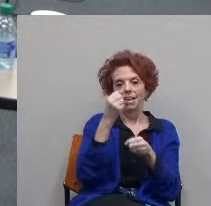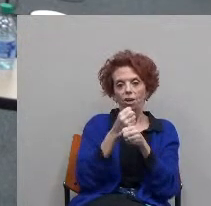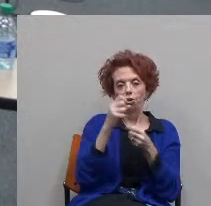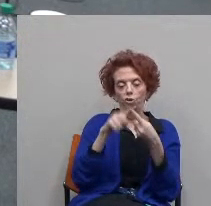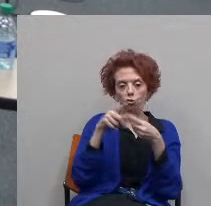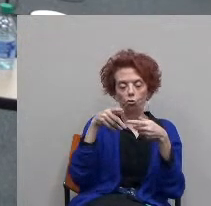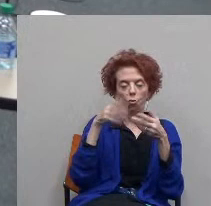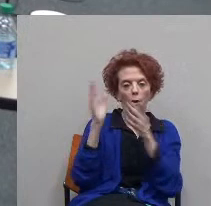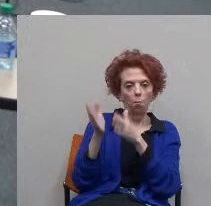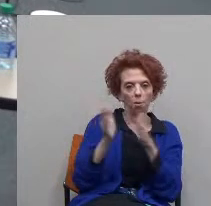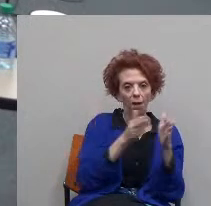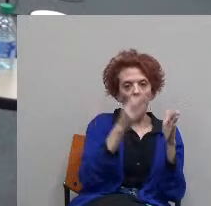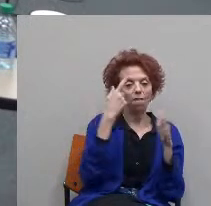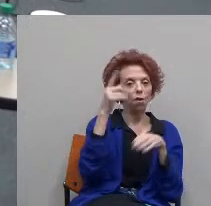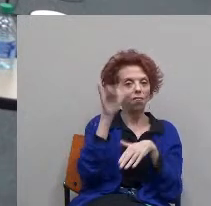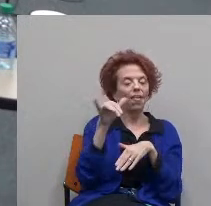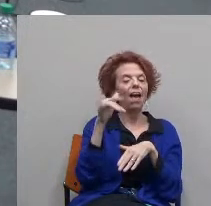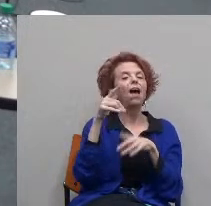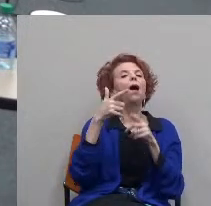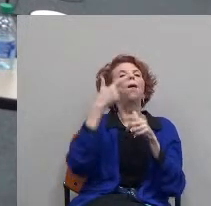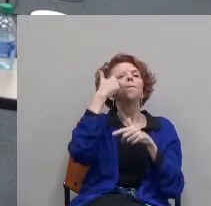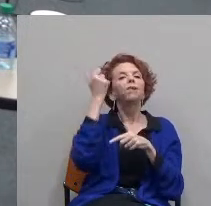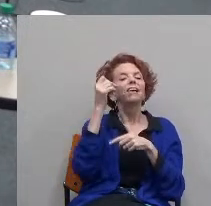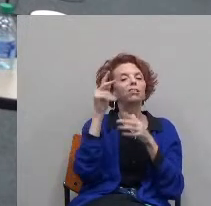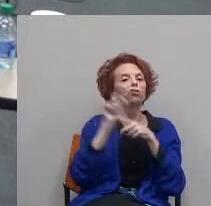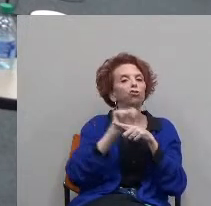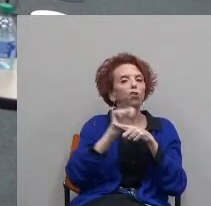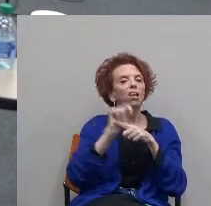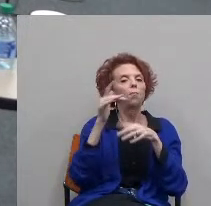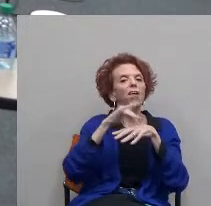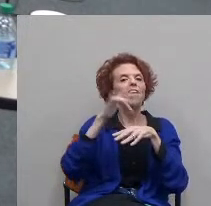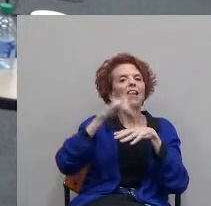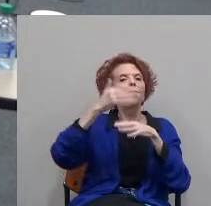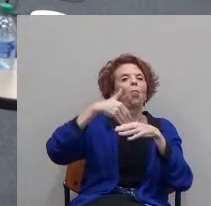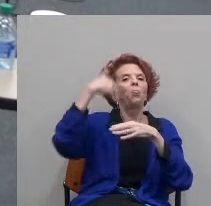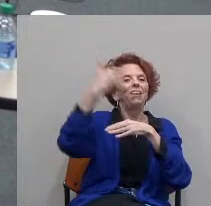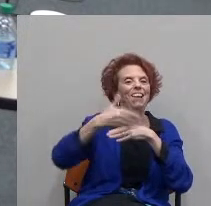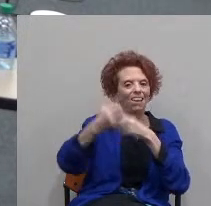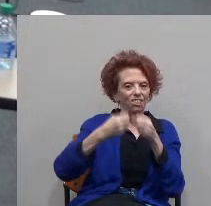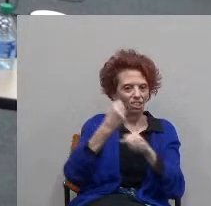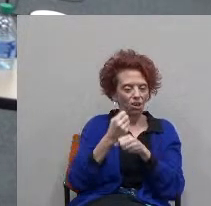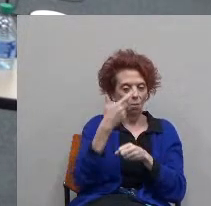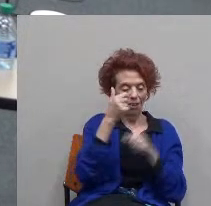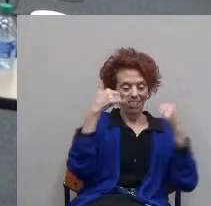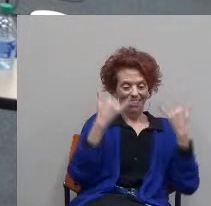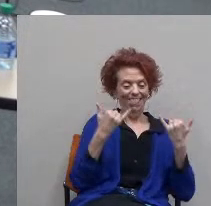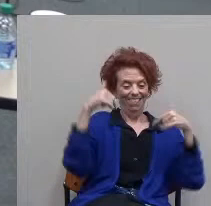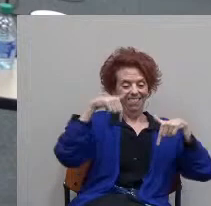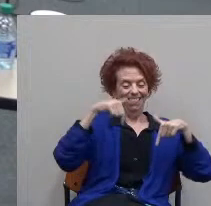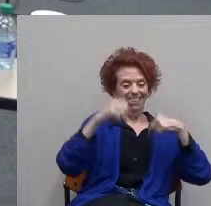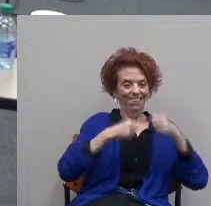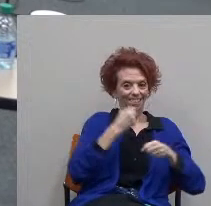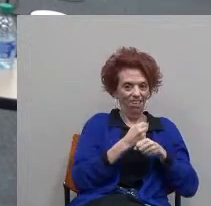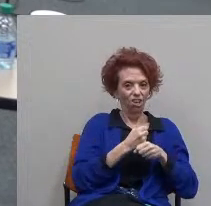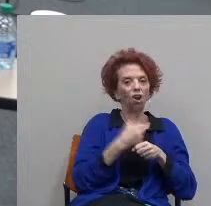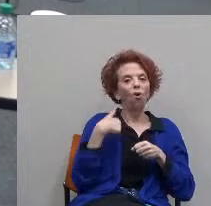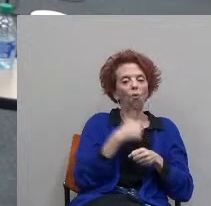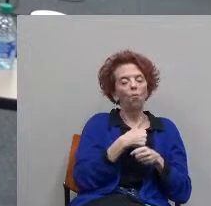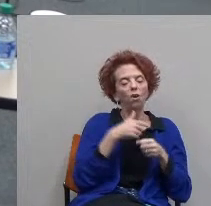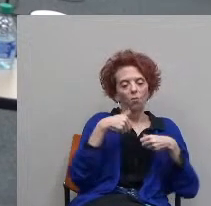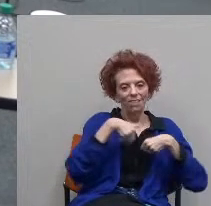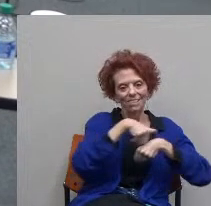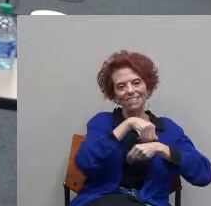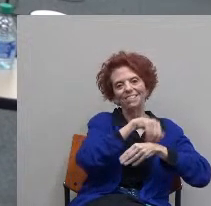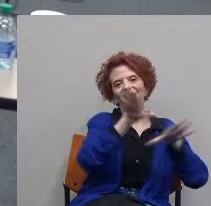prepare for that because the training would then be available the following year. Because this next year, we would release